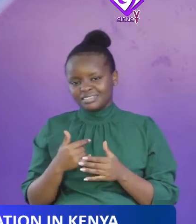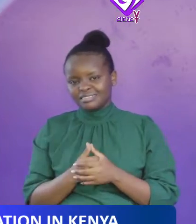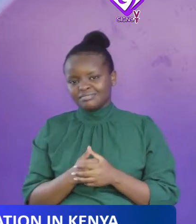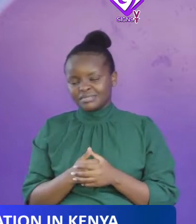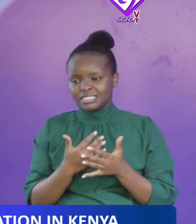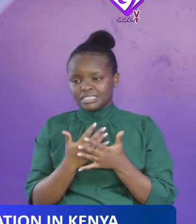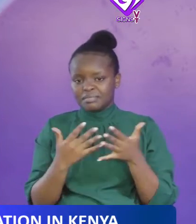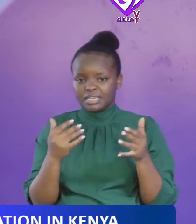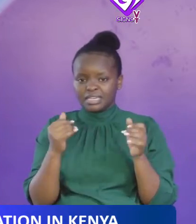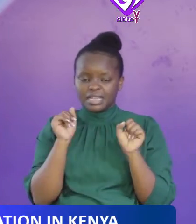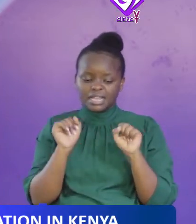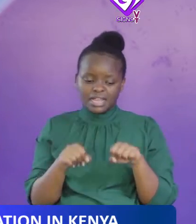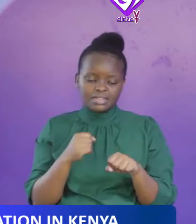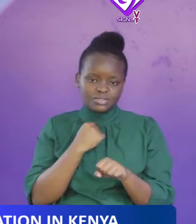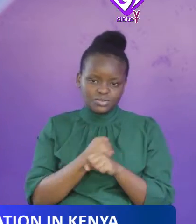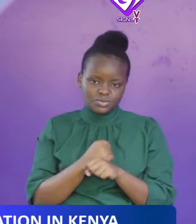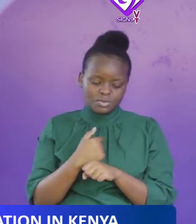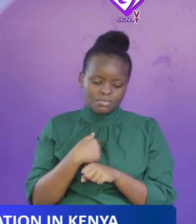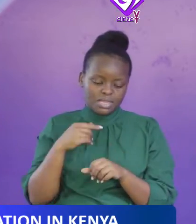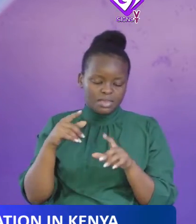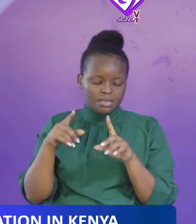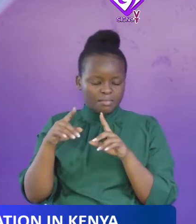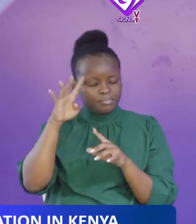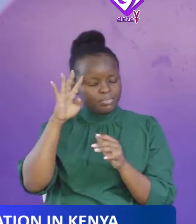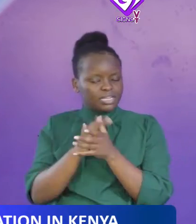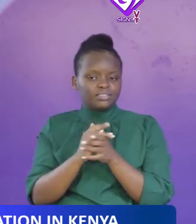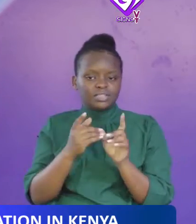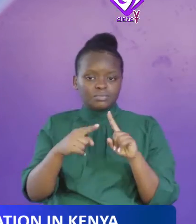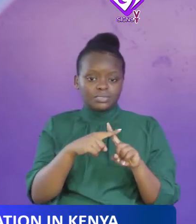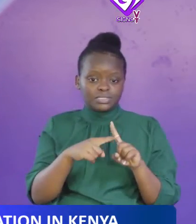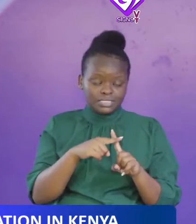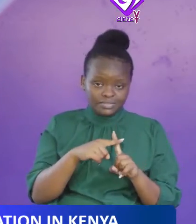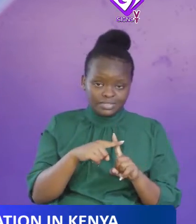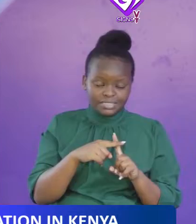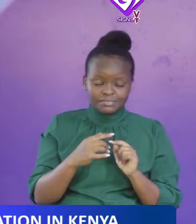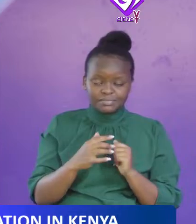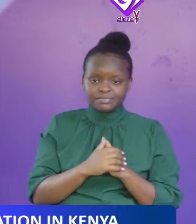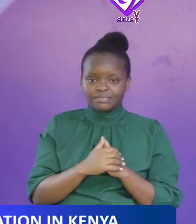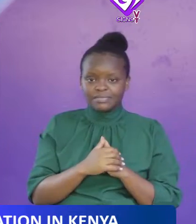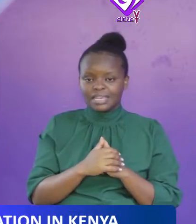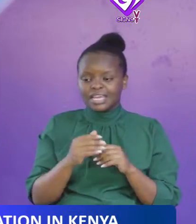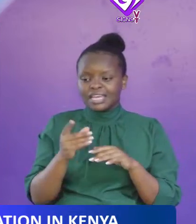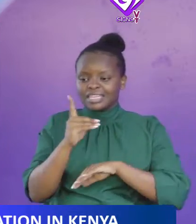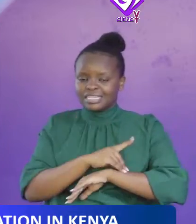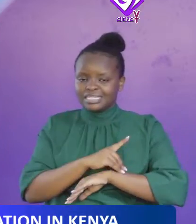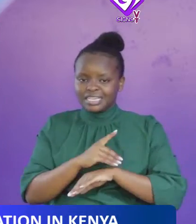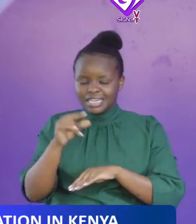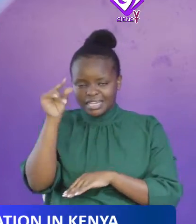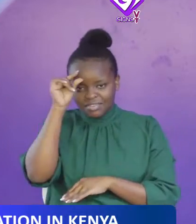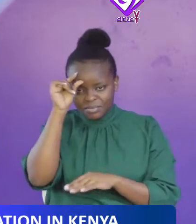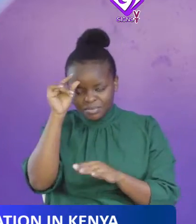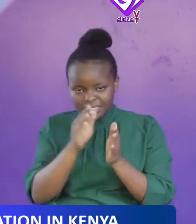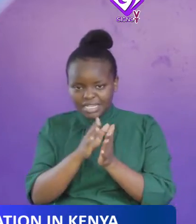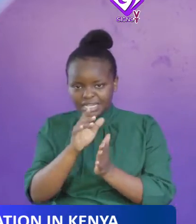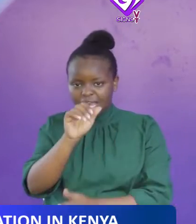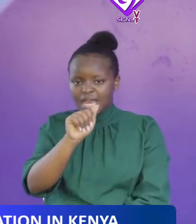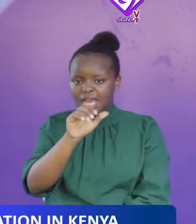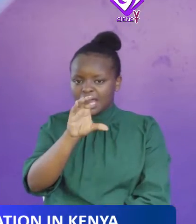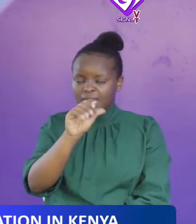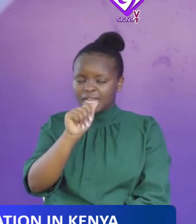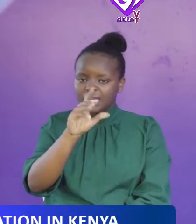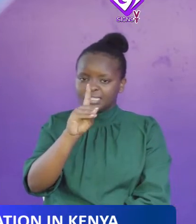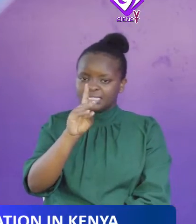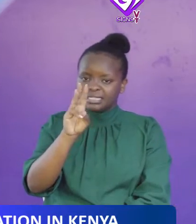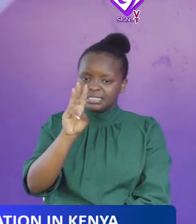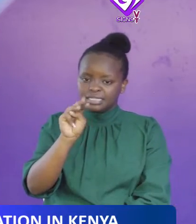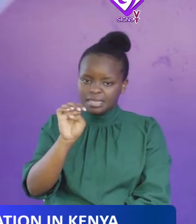doable. I personally believe in positivity, and the day the academia and the government will trace that now we